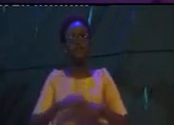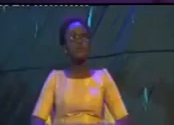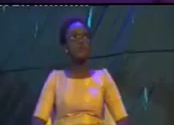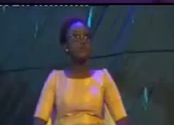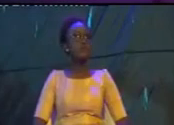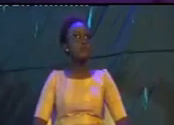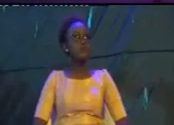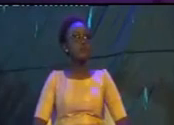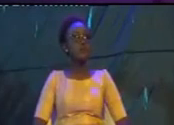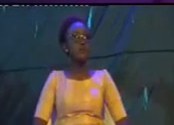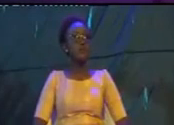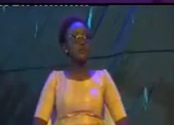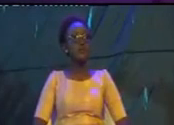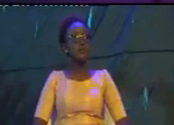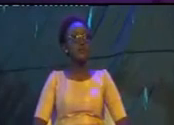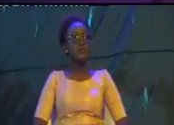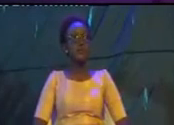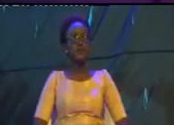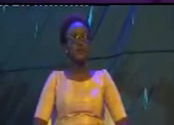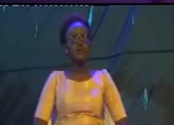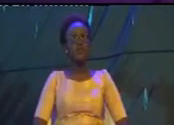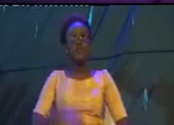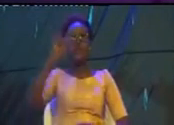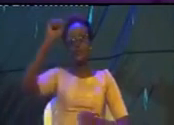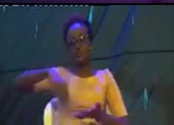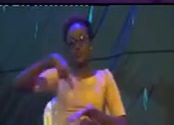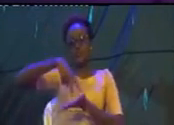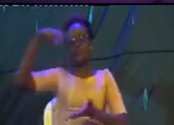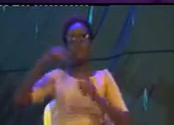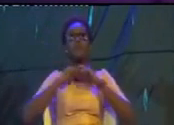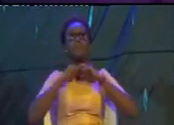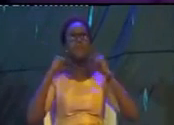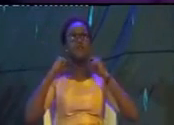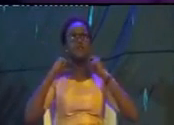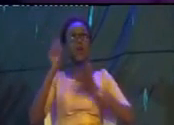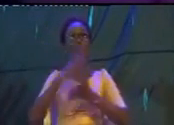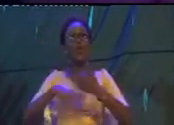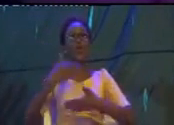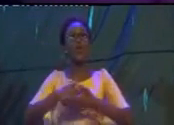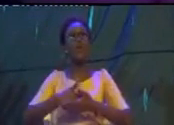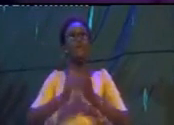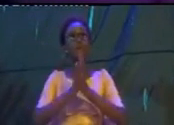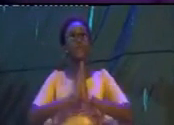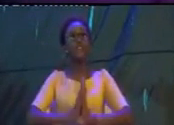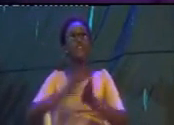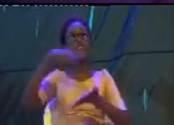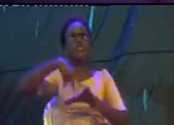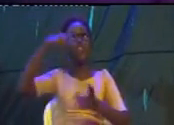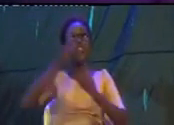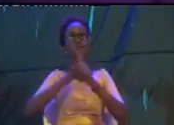please, if you could stand up, that we may acknowledge your presence. Every pastor, please stand up. Every pastor from